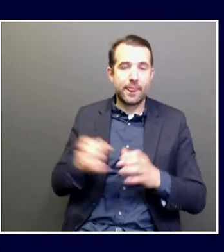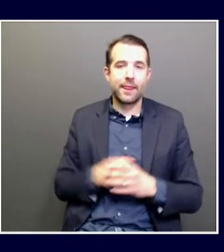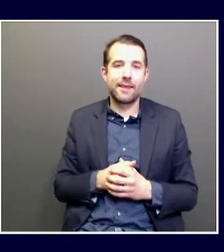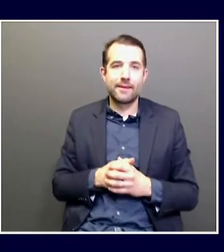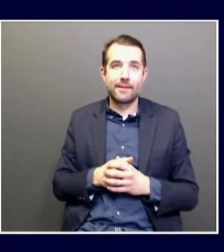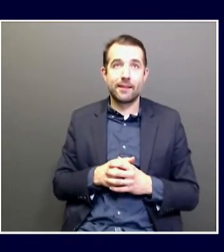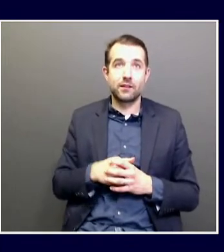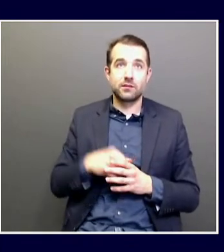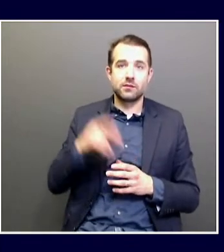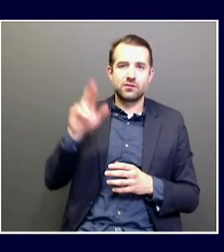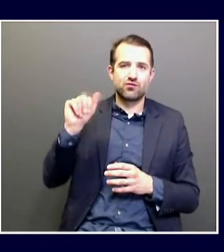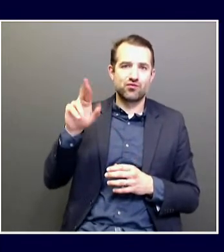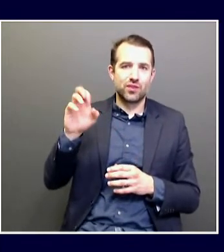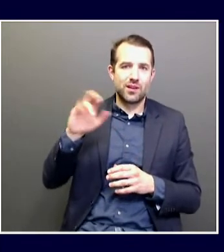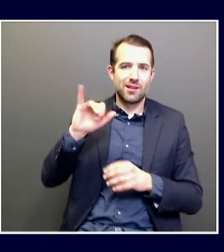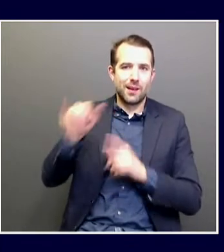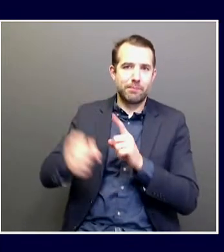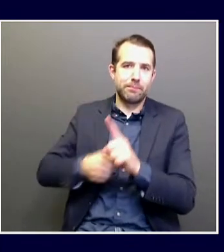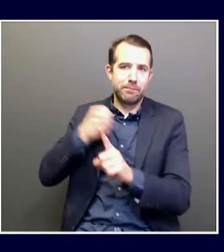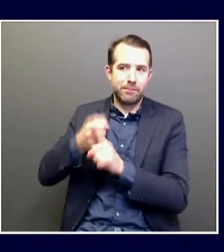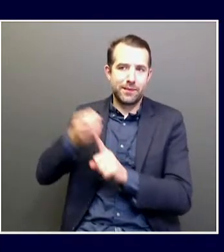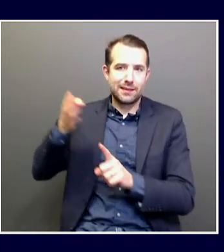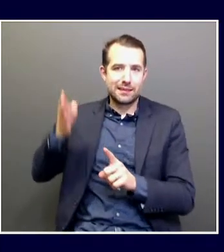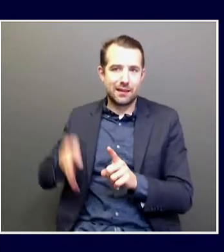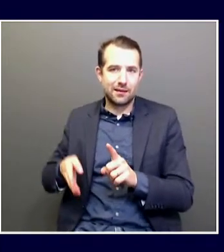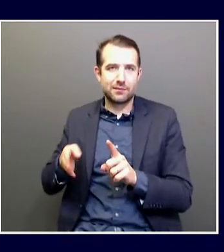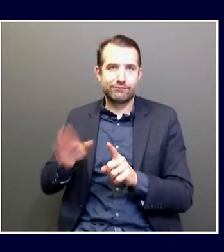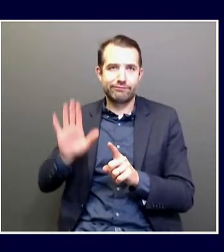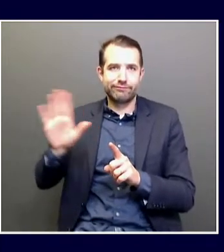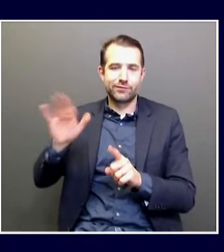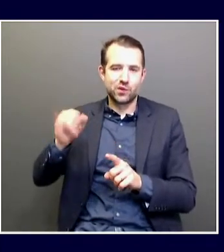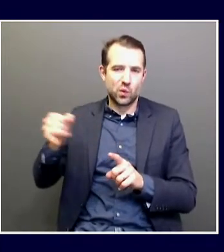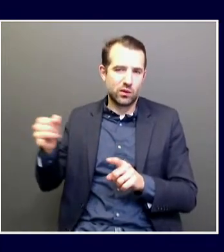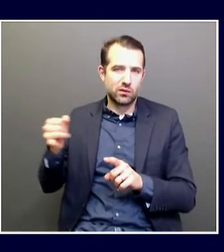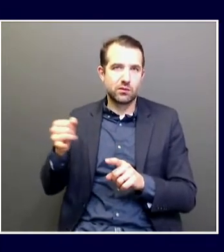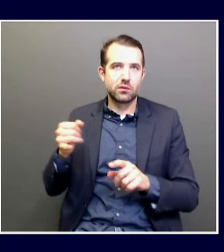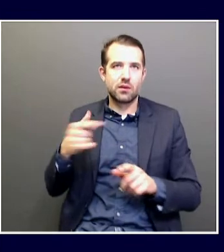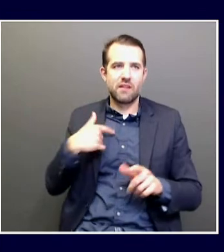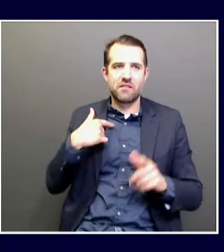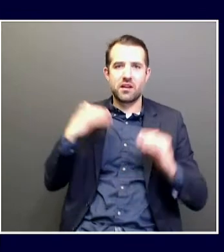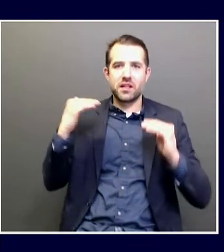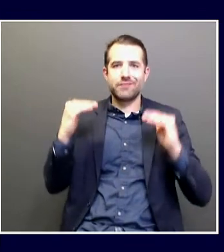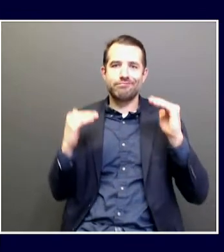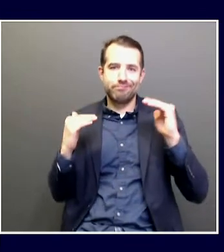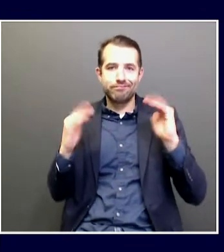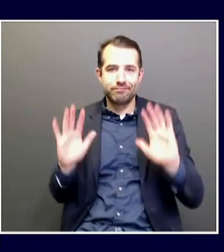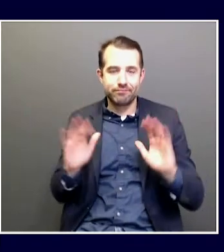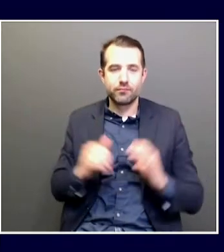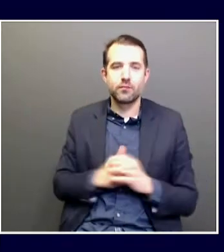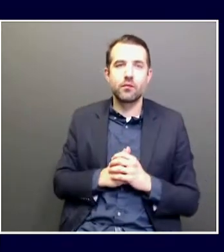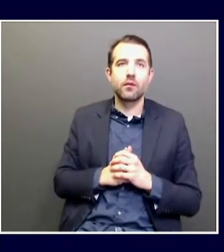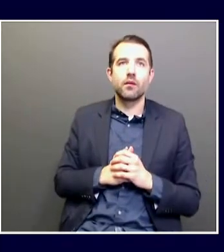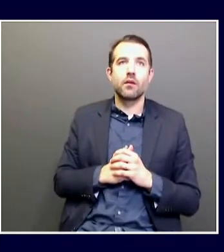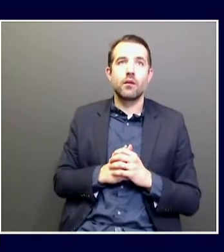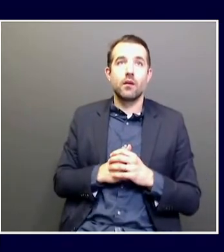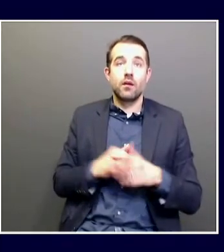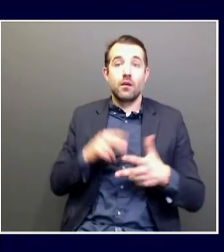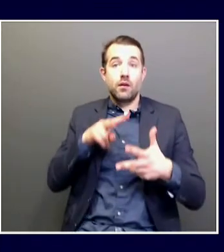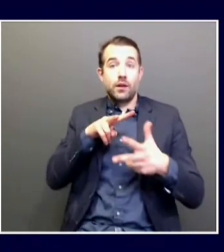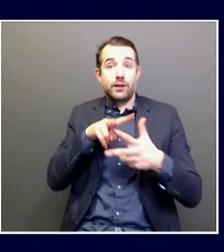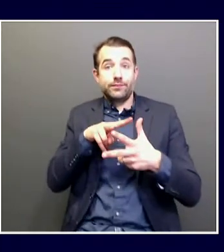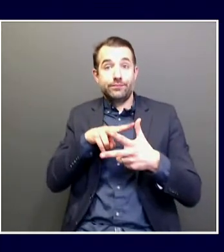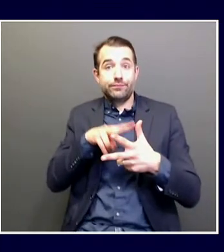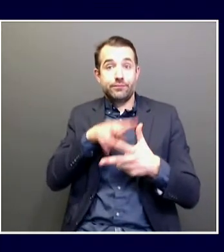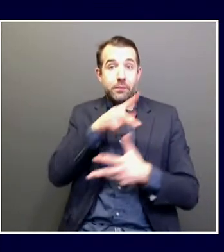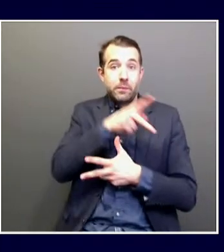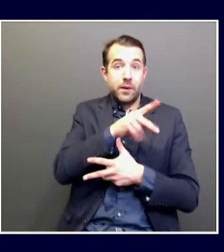with the J&J, what they found was that on balance, all else equal, the Pfizer and Moderna vaccines are recommended